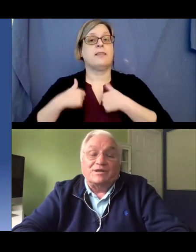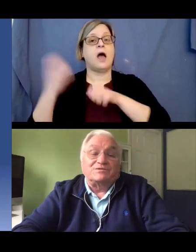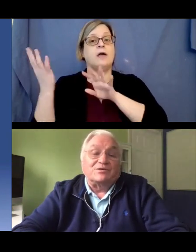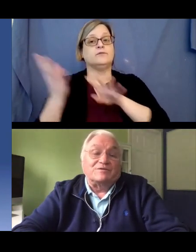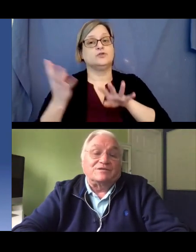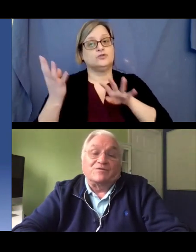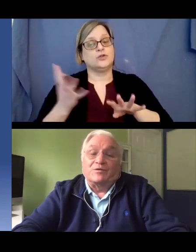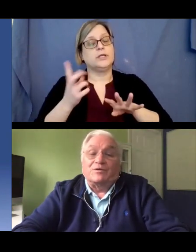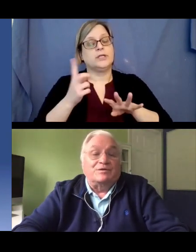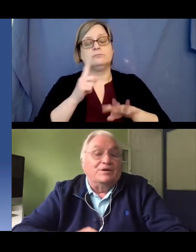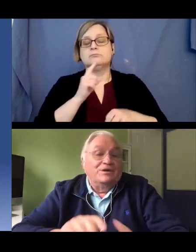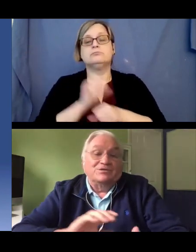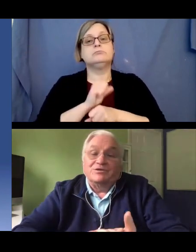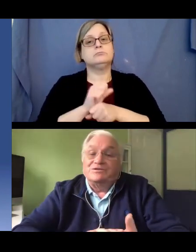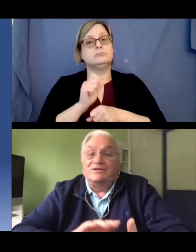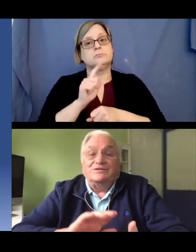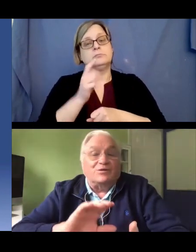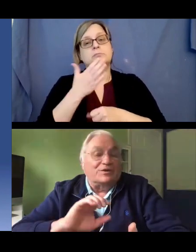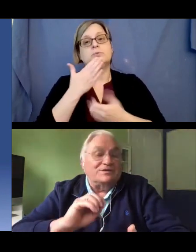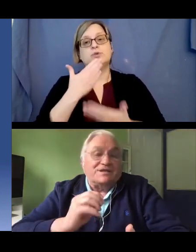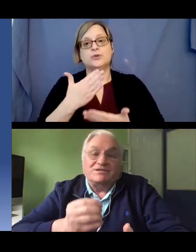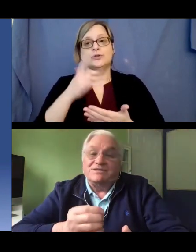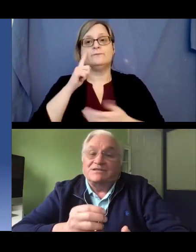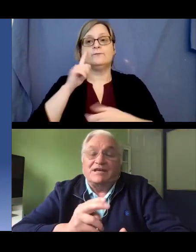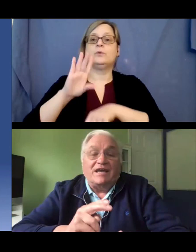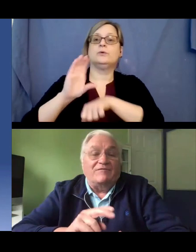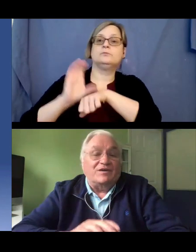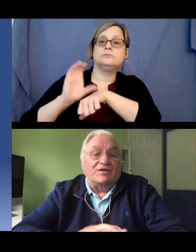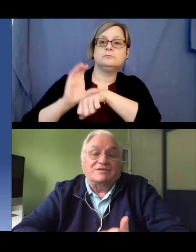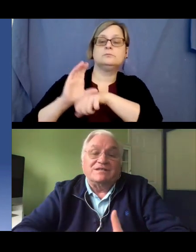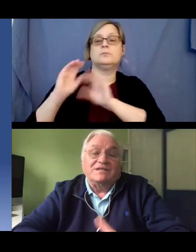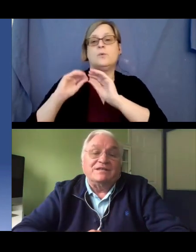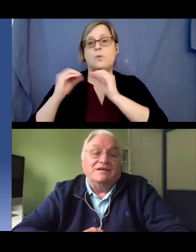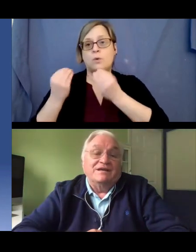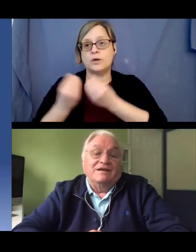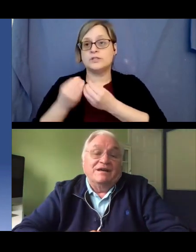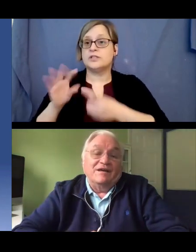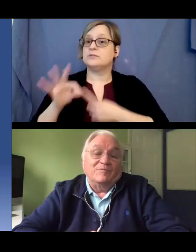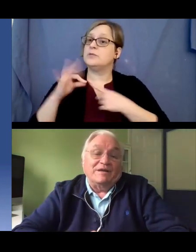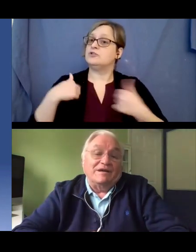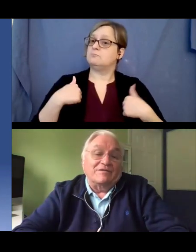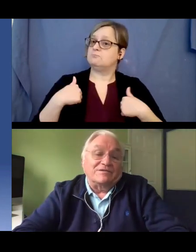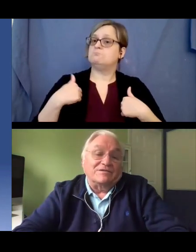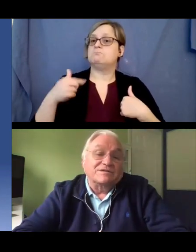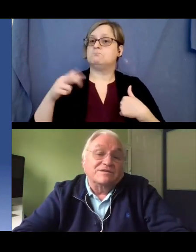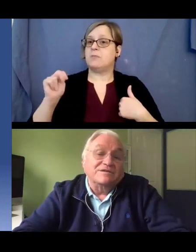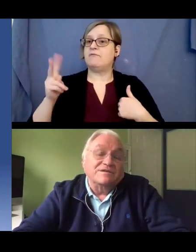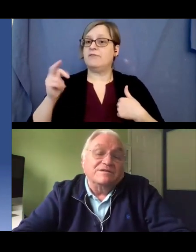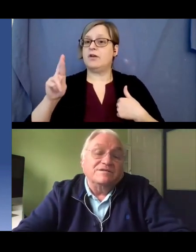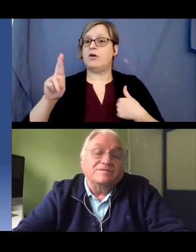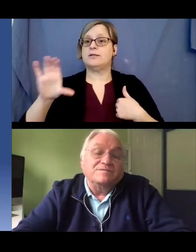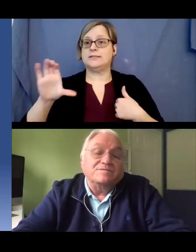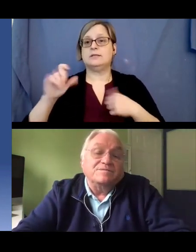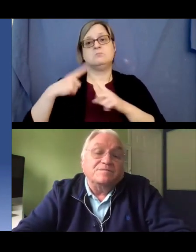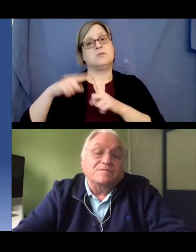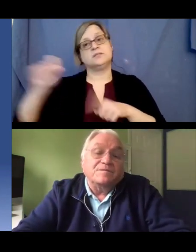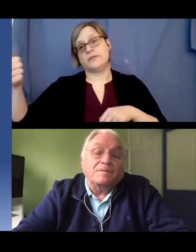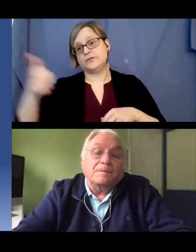a great service for churches, organizations like NVRC, and many others.